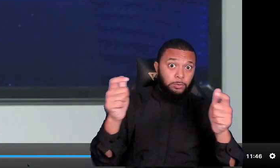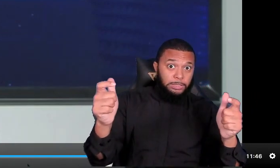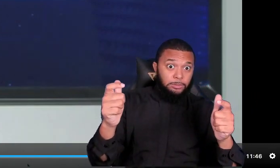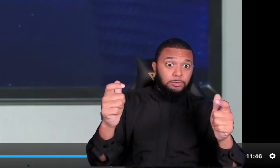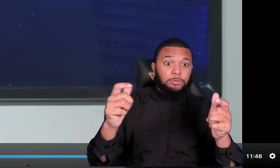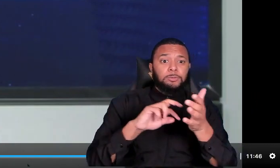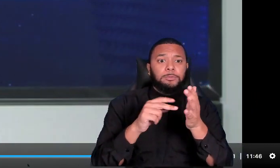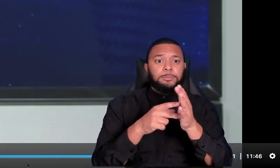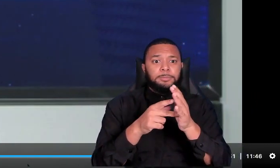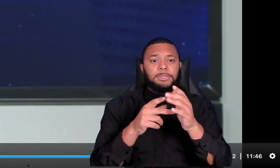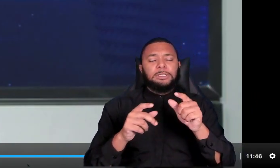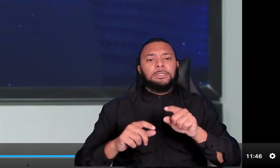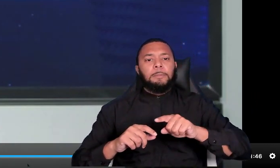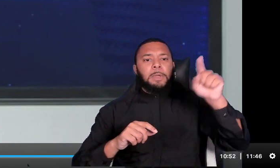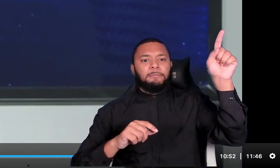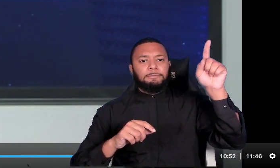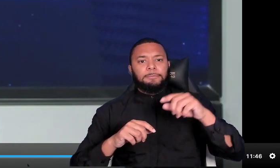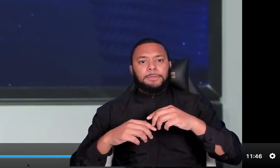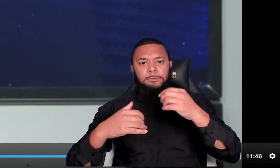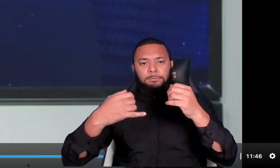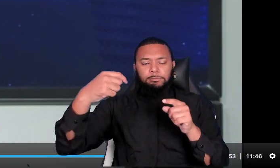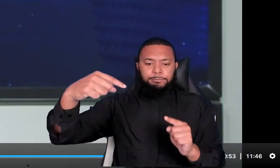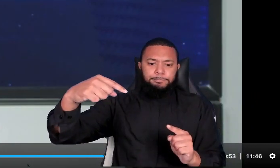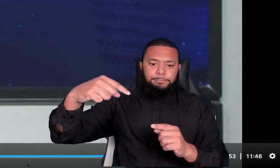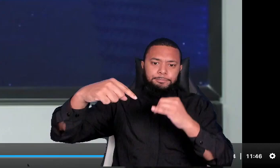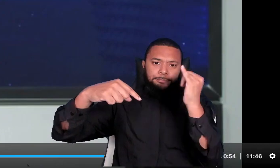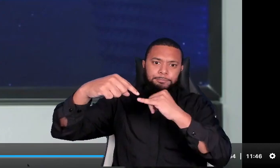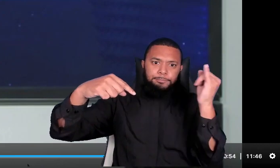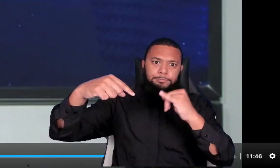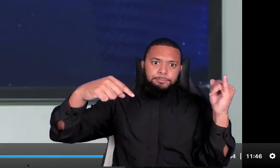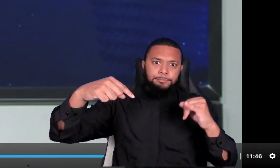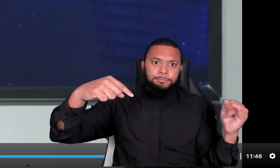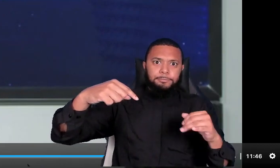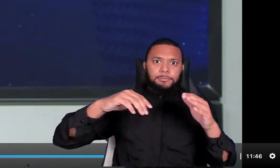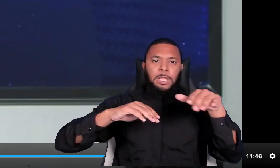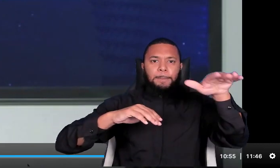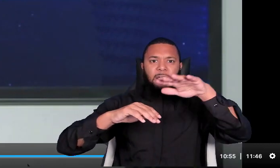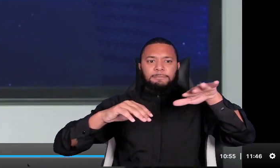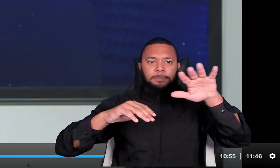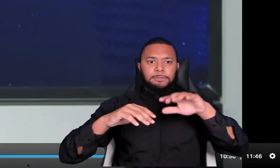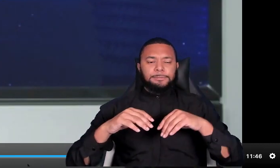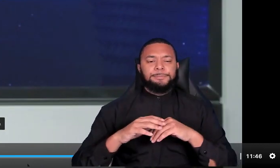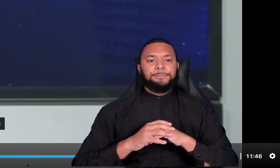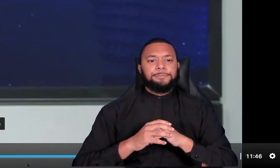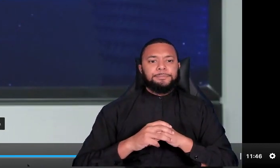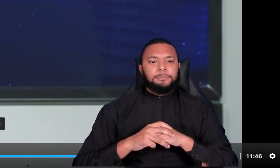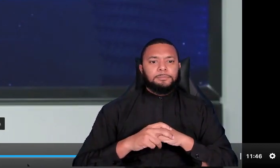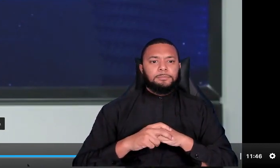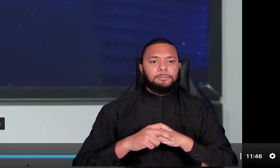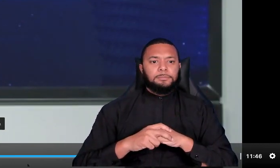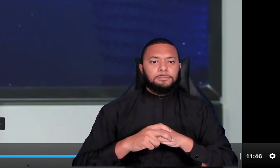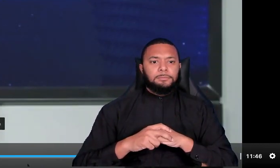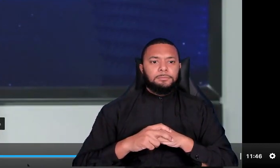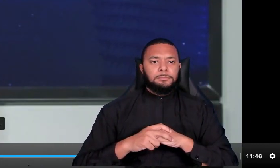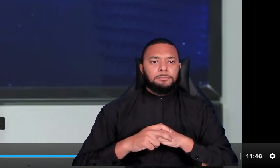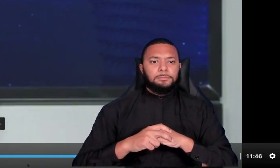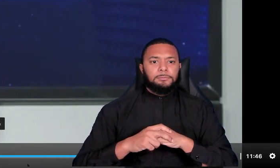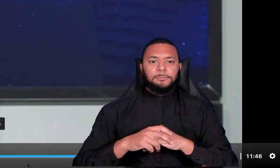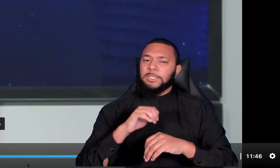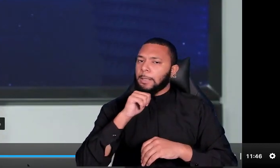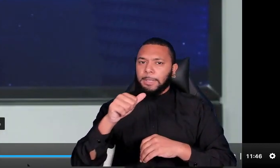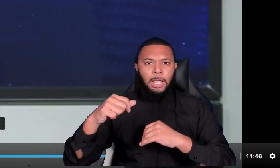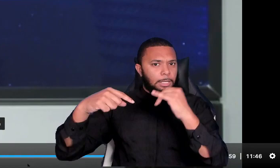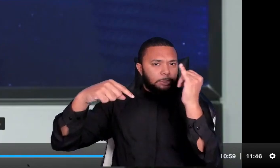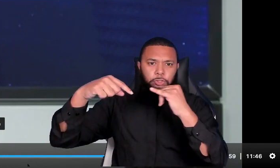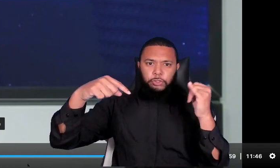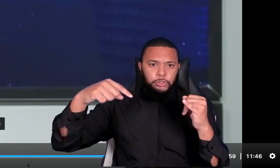line. So I would shade above that line. But instead of shading, I'm just going to put these arrows